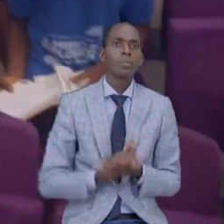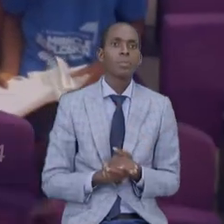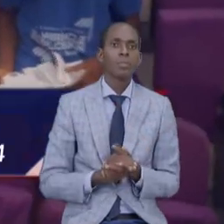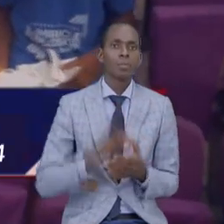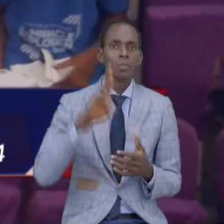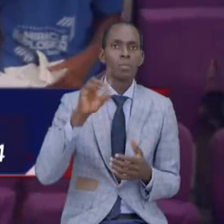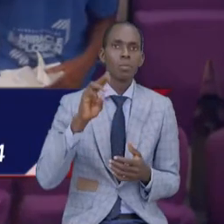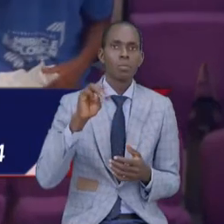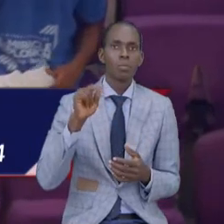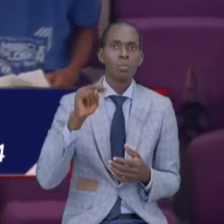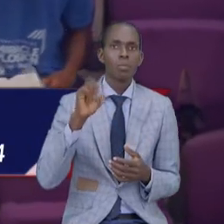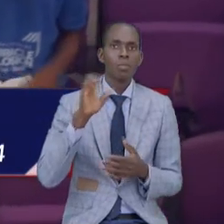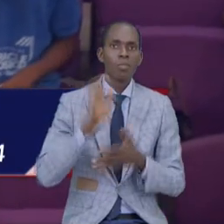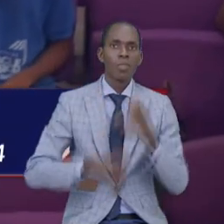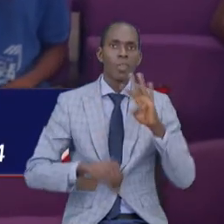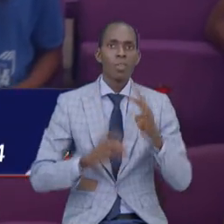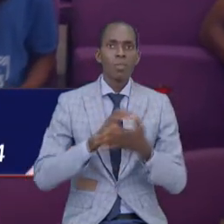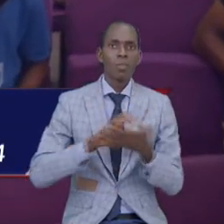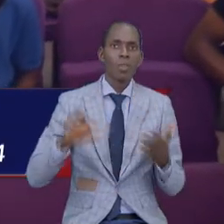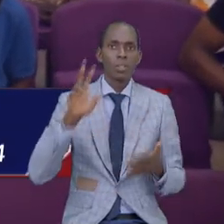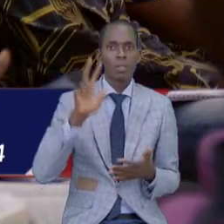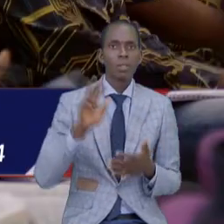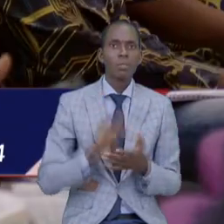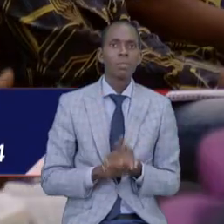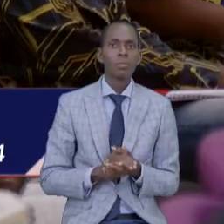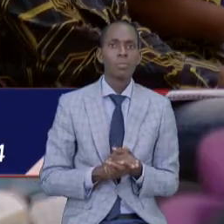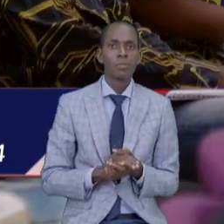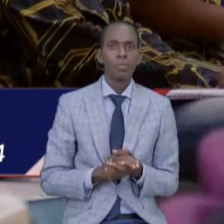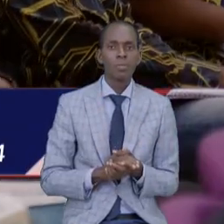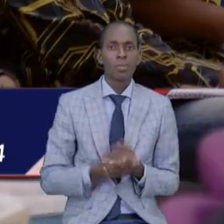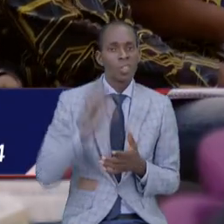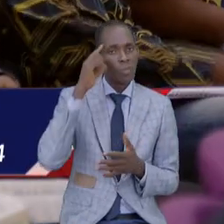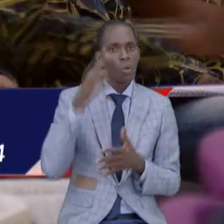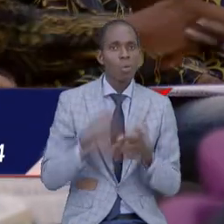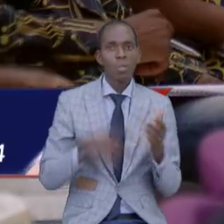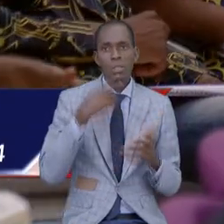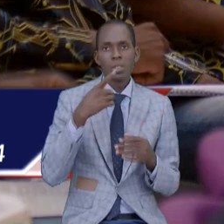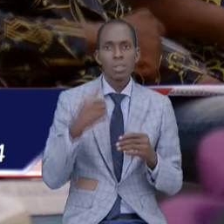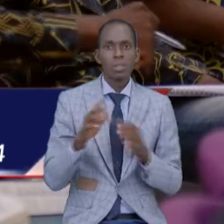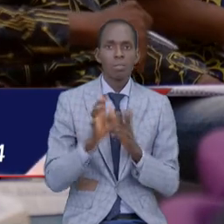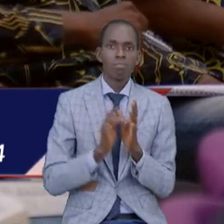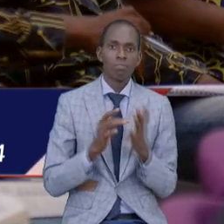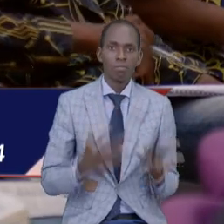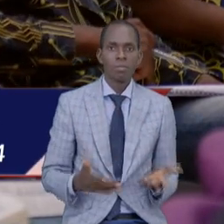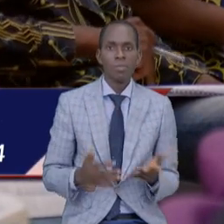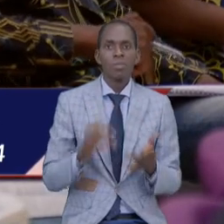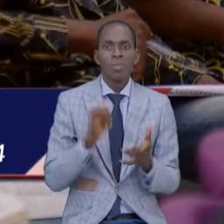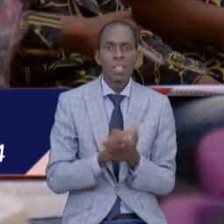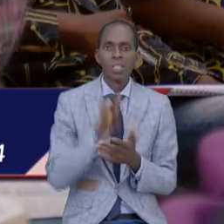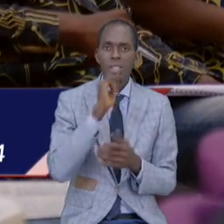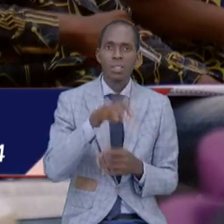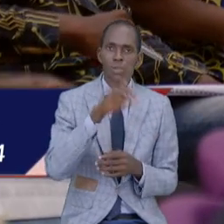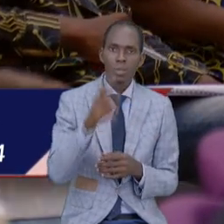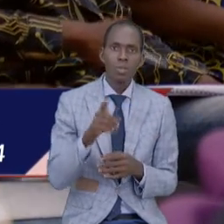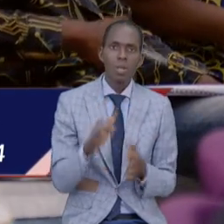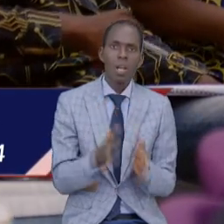Romans chapter 4, reading from verse 3. For what says the scripture? That's the question to ask